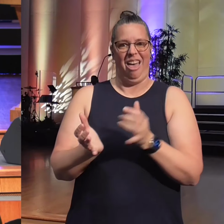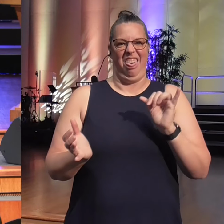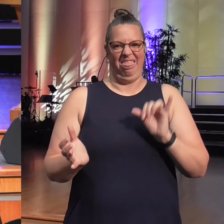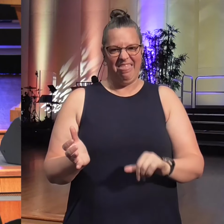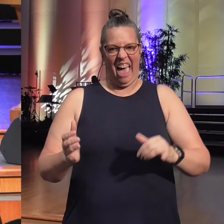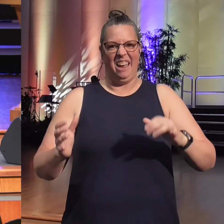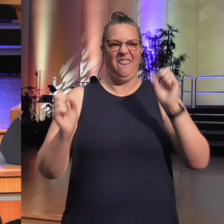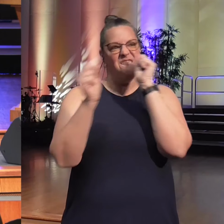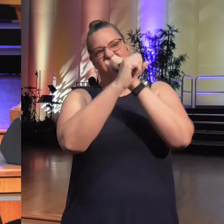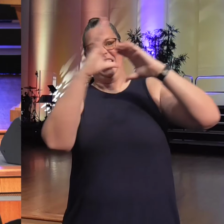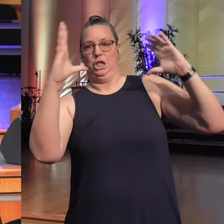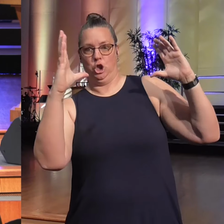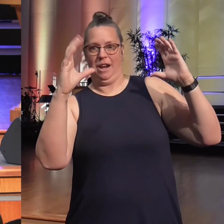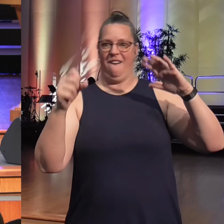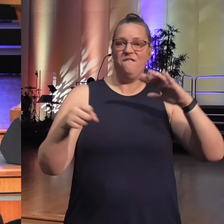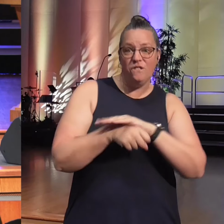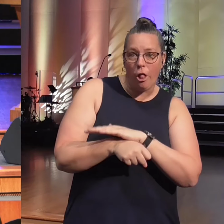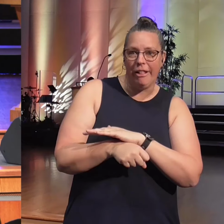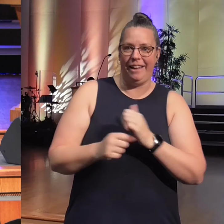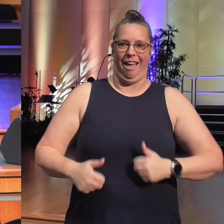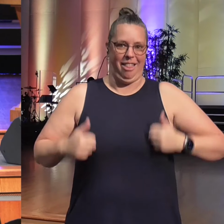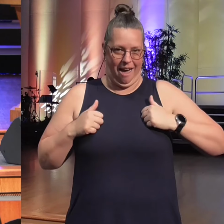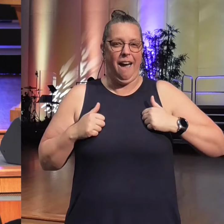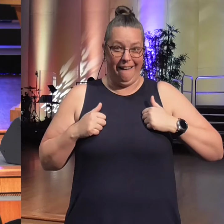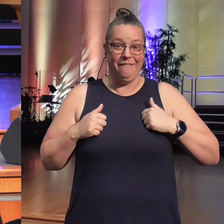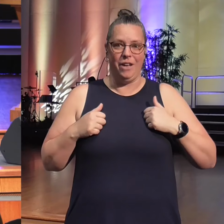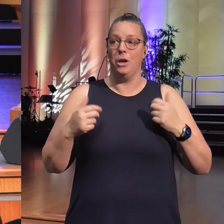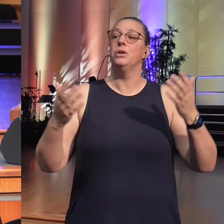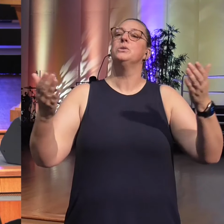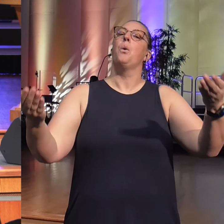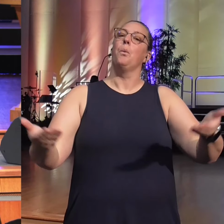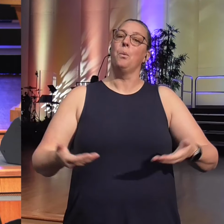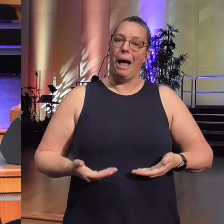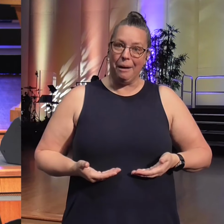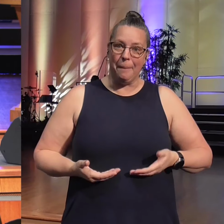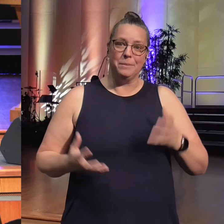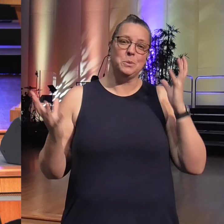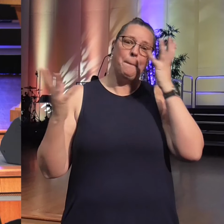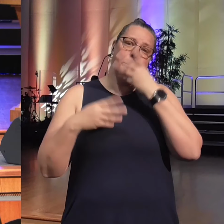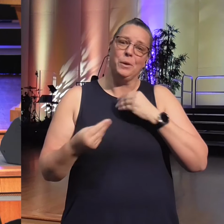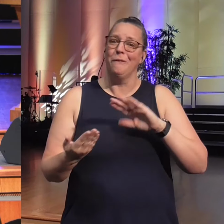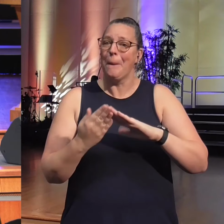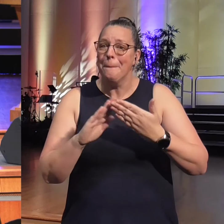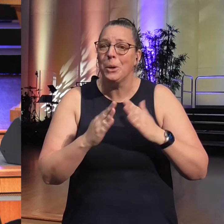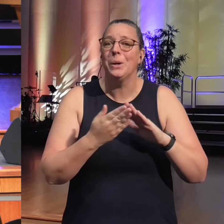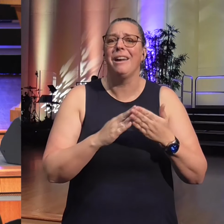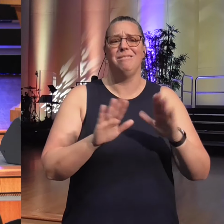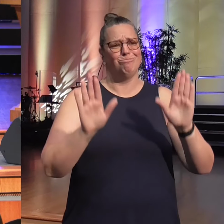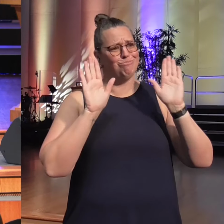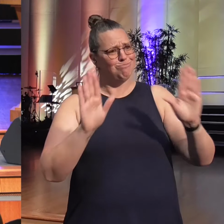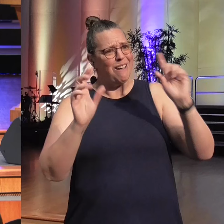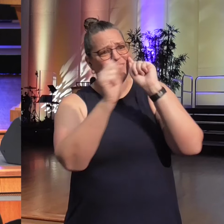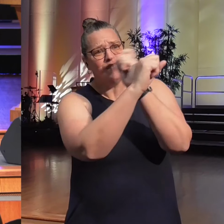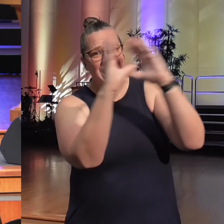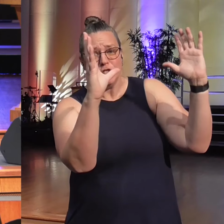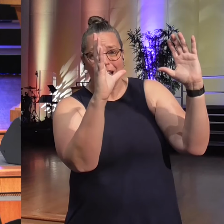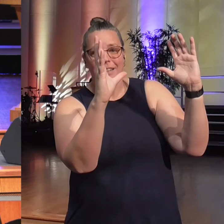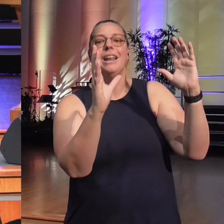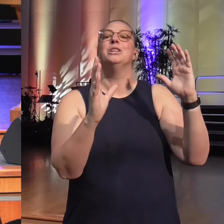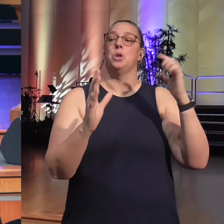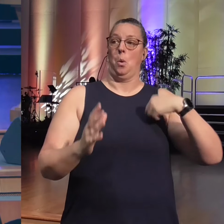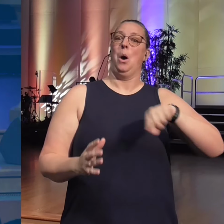fully, completely alive. So welcome to a beautiful community with a great vision. And speaking of which, we're going to